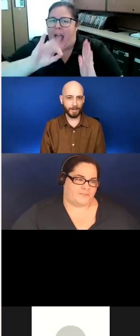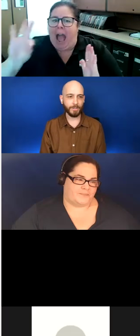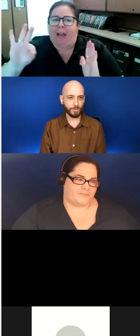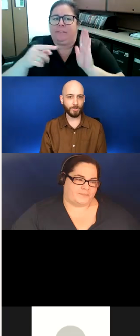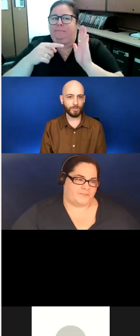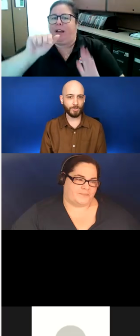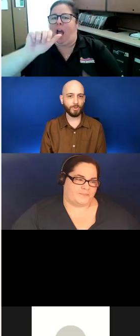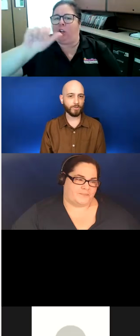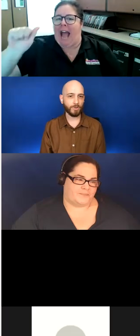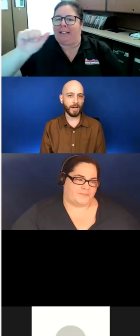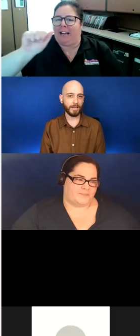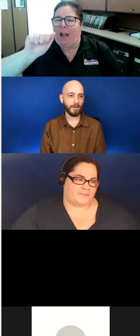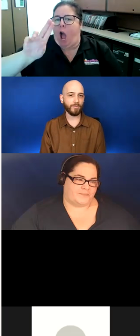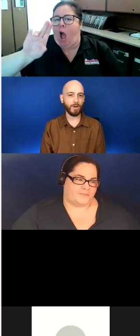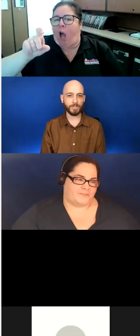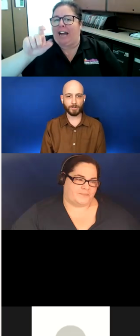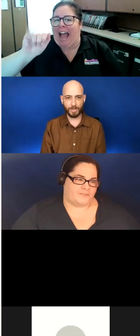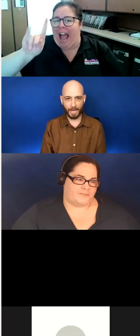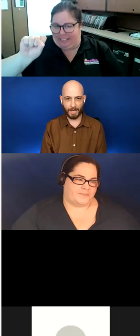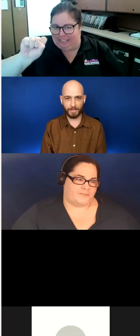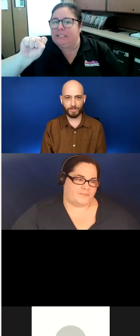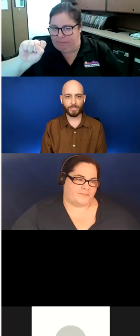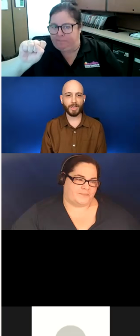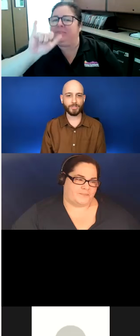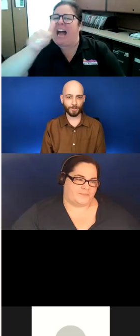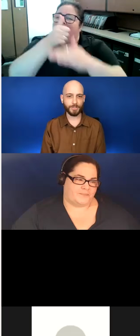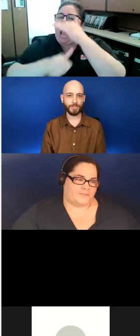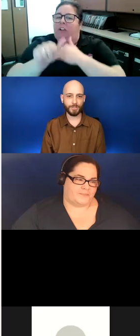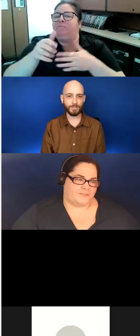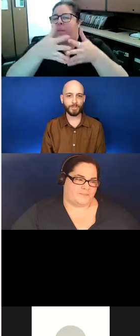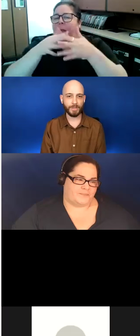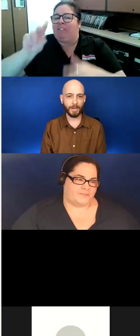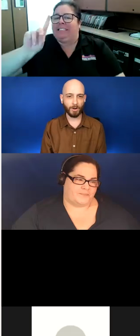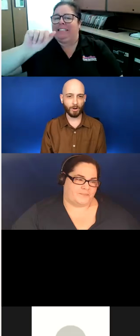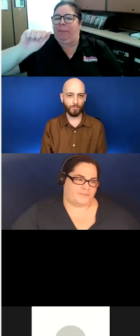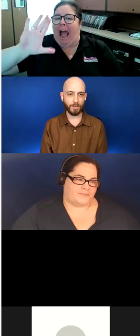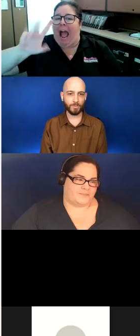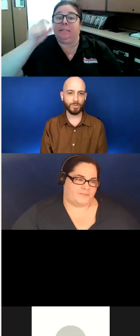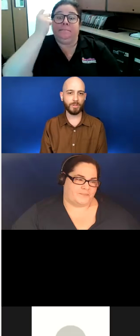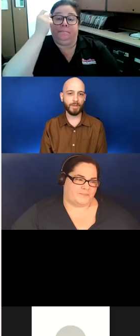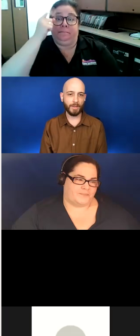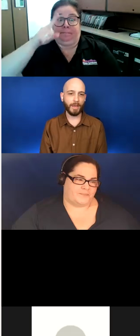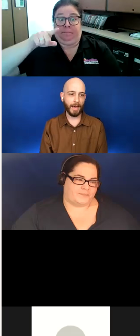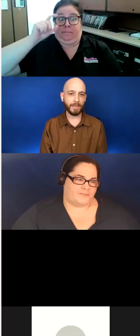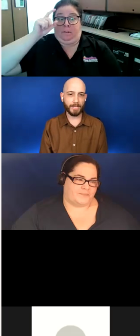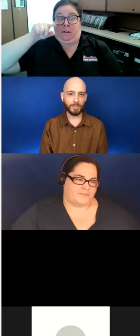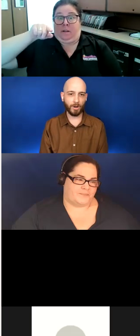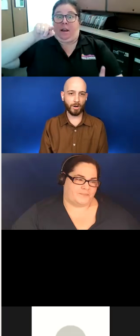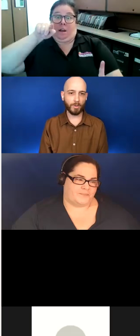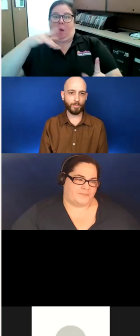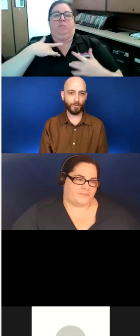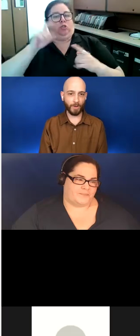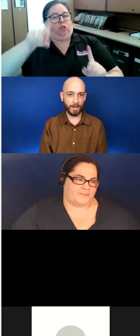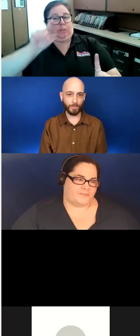This slide here shows you a variety of auxiliary aids and services that are available. And